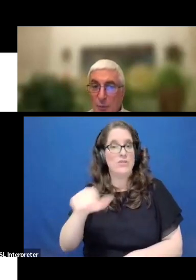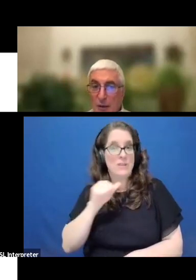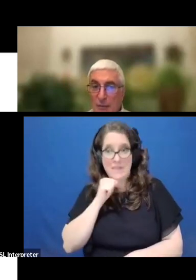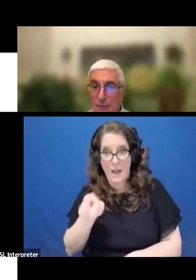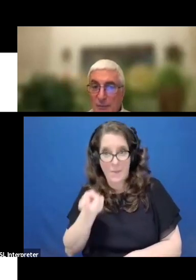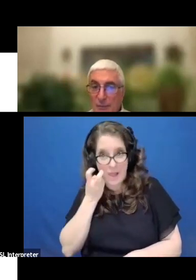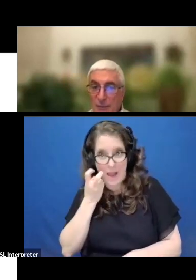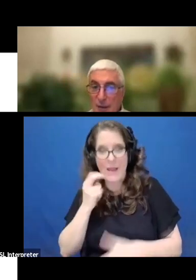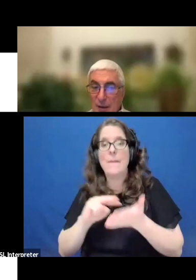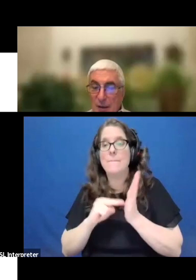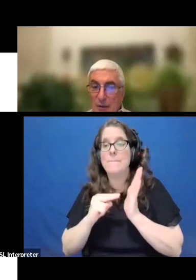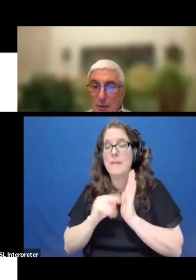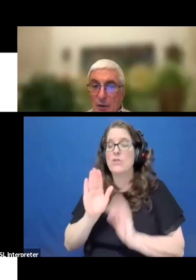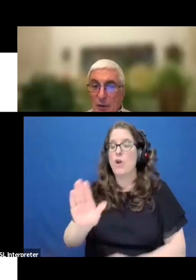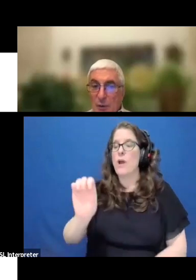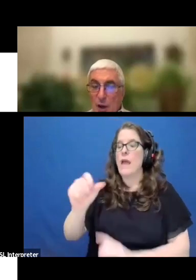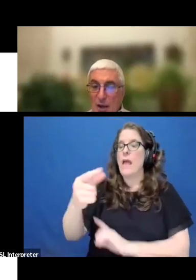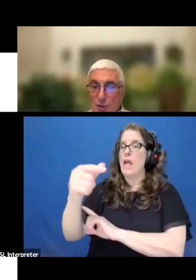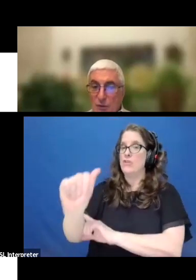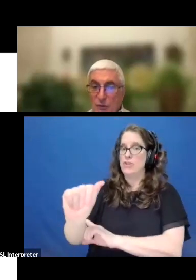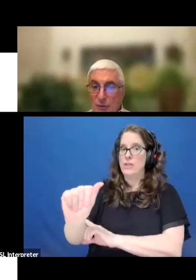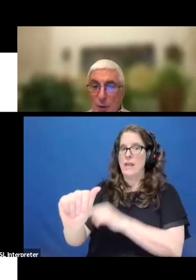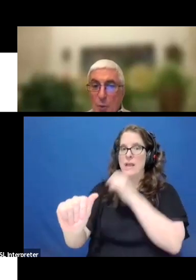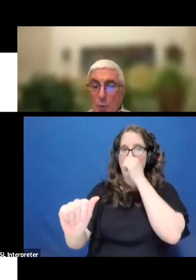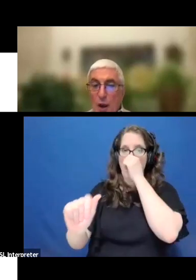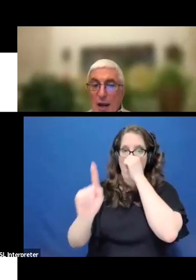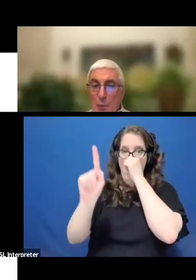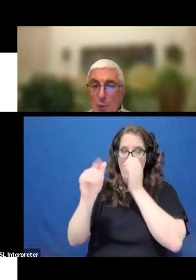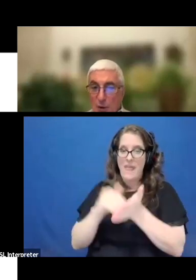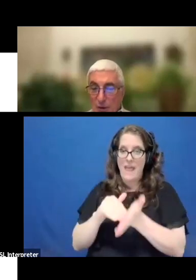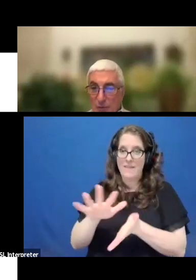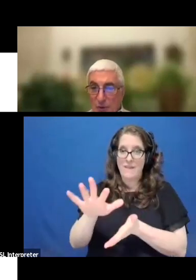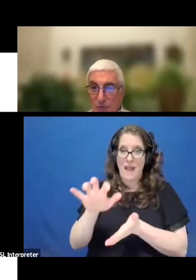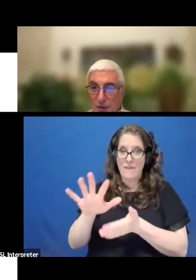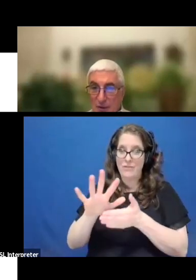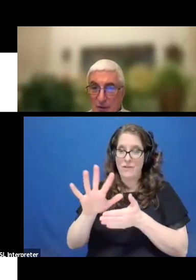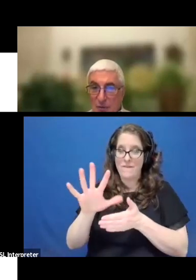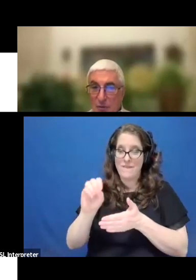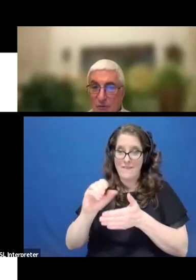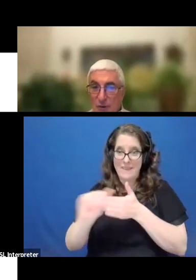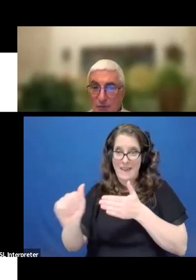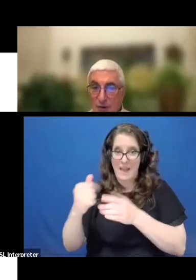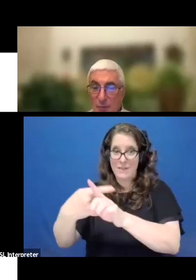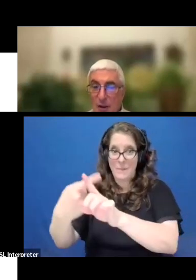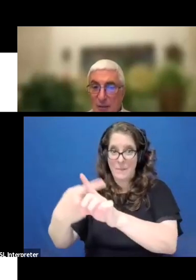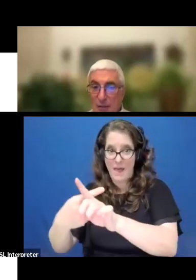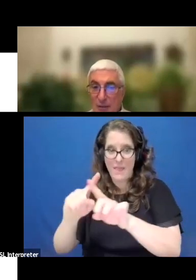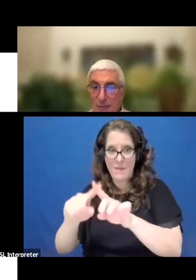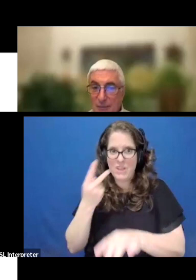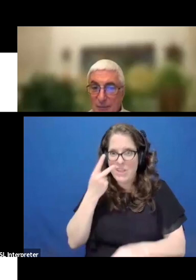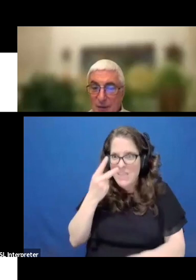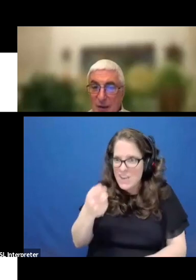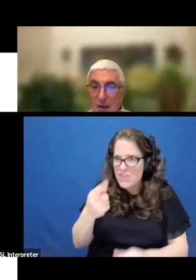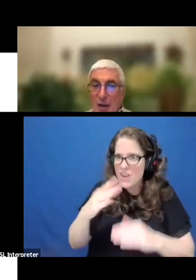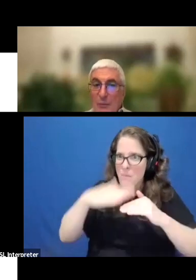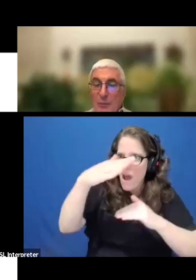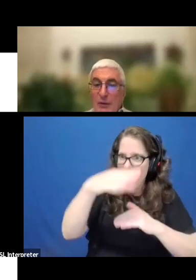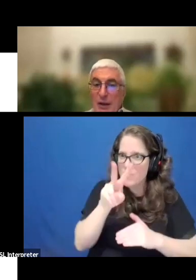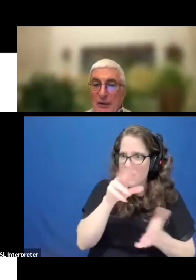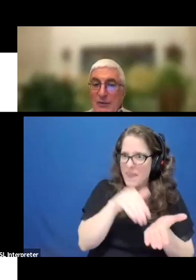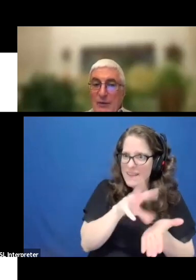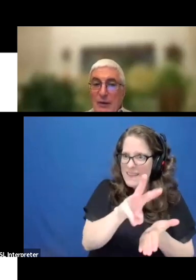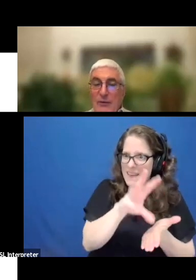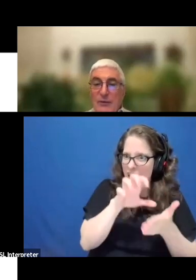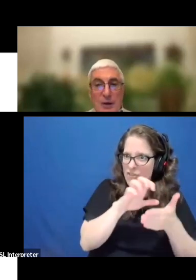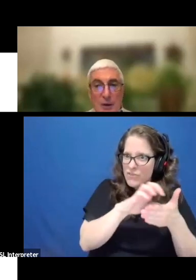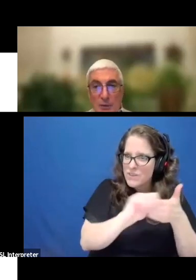$1,550 a month. Look at her wages, way more than $1,550 a month. But